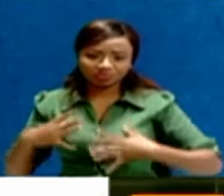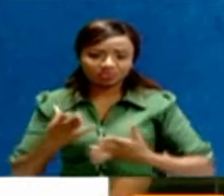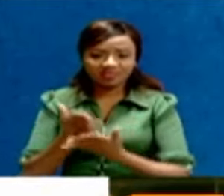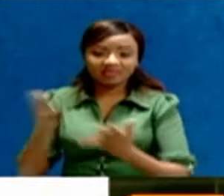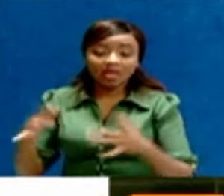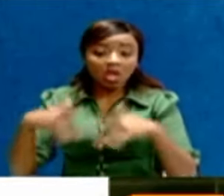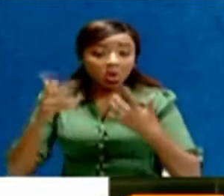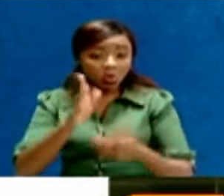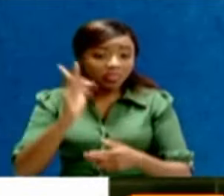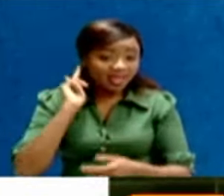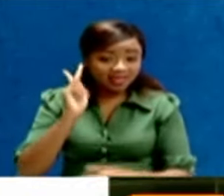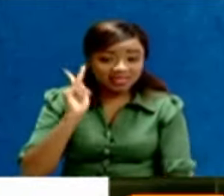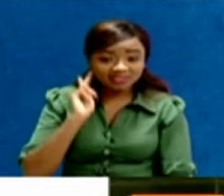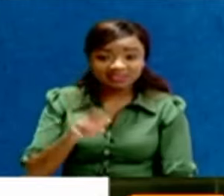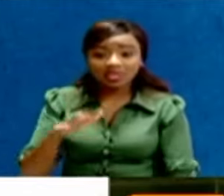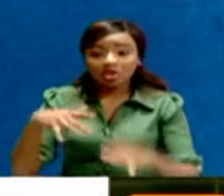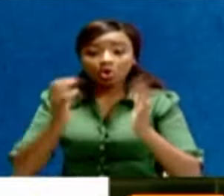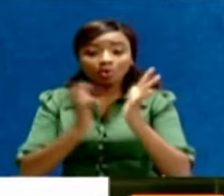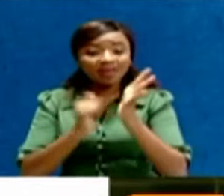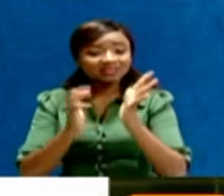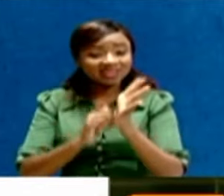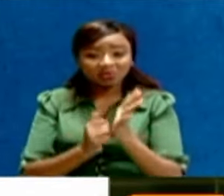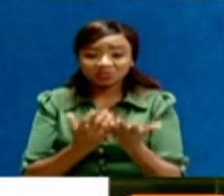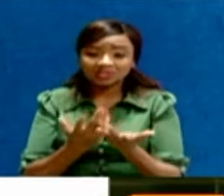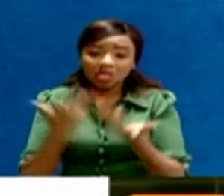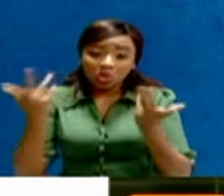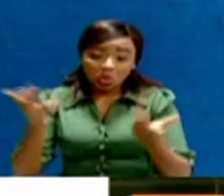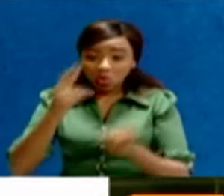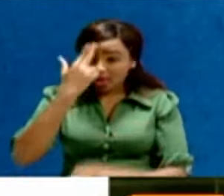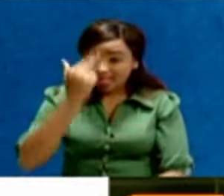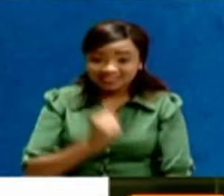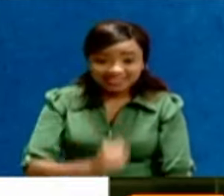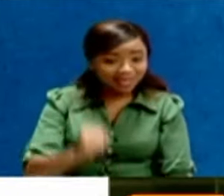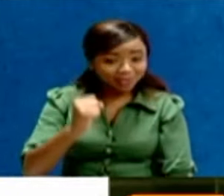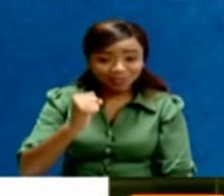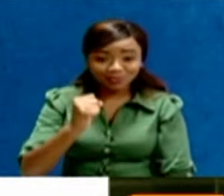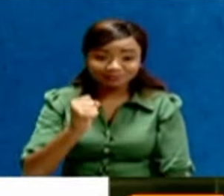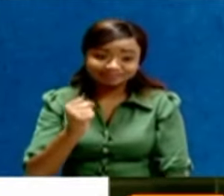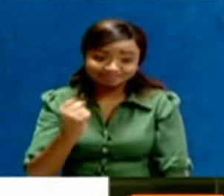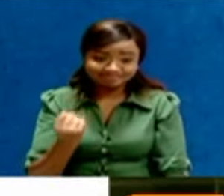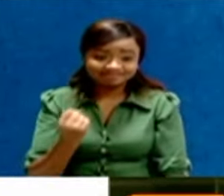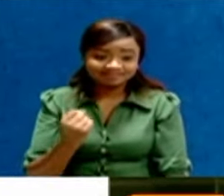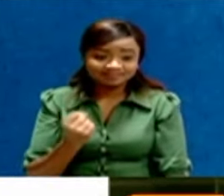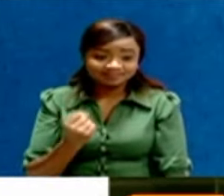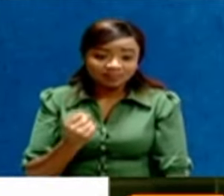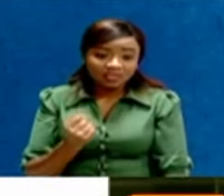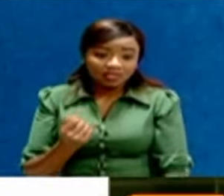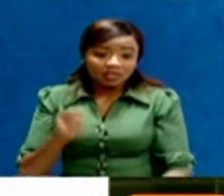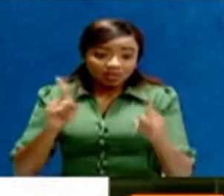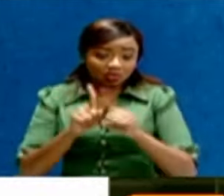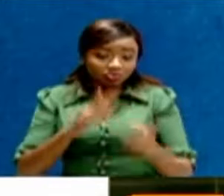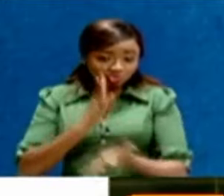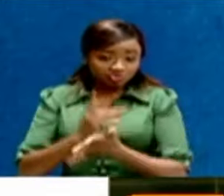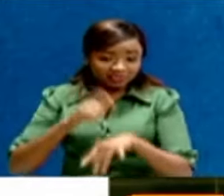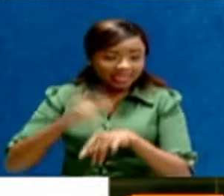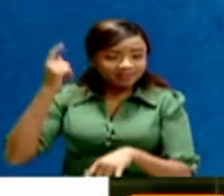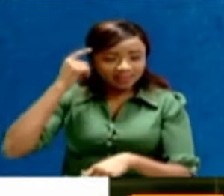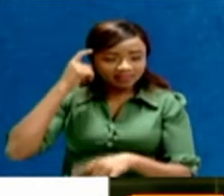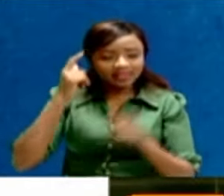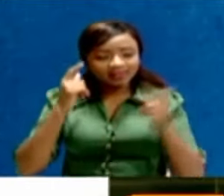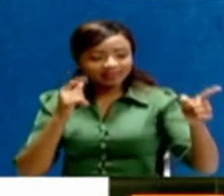Kakamega, or even Kisi, or even Machakos, or even Kajiado also. I would, yes, even as we think about